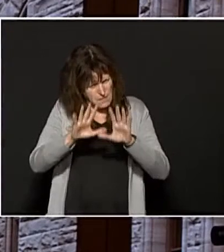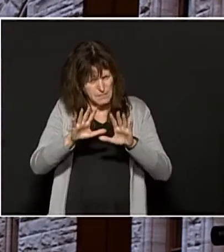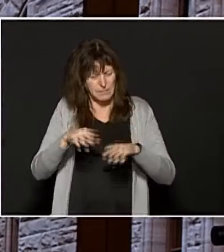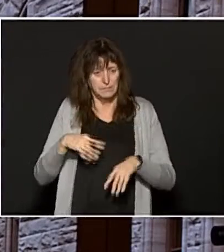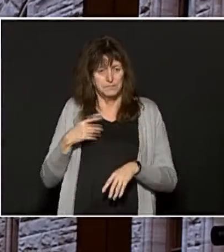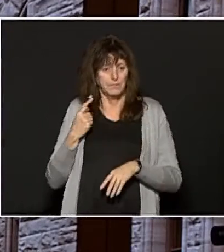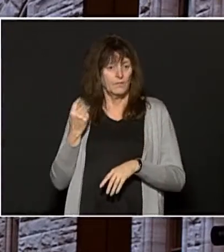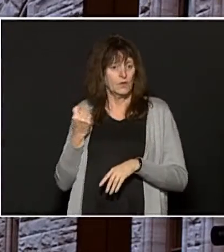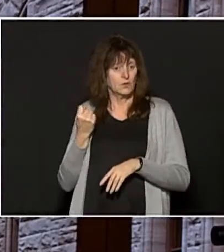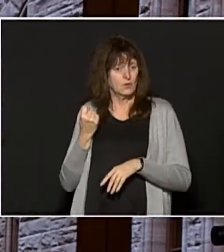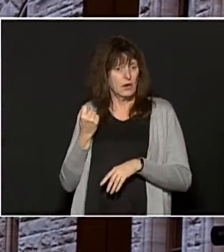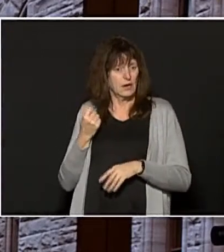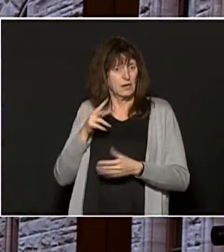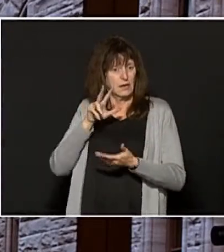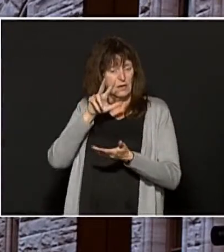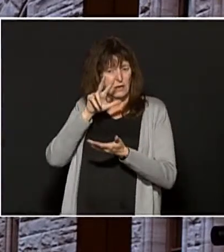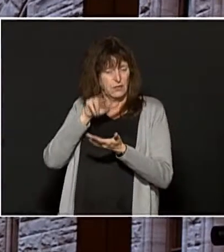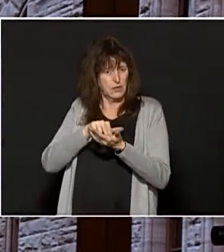3,265 cases.